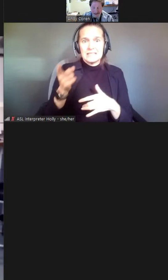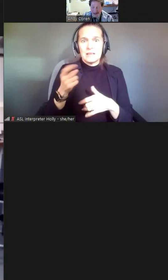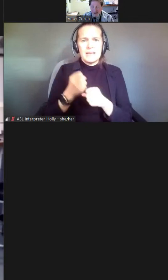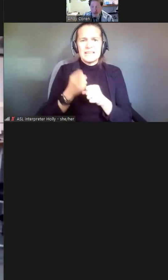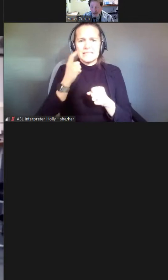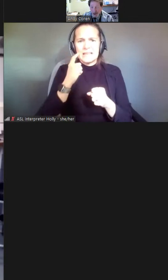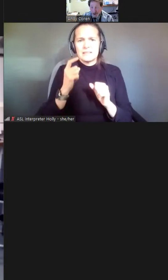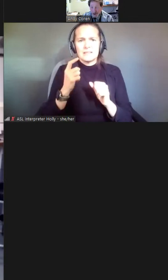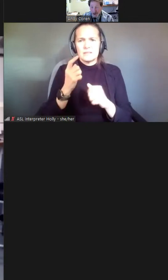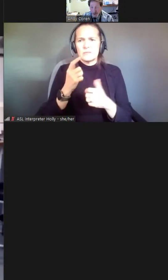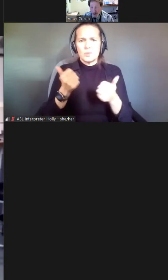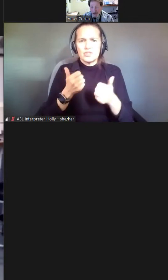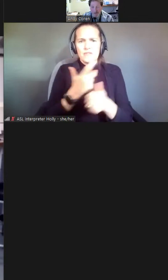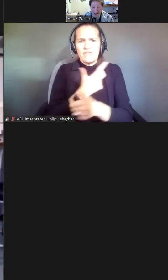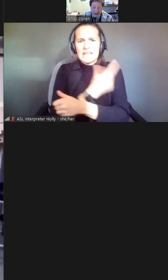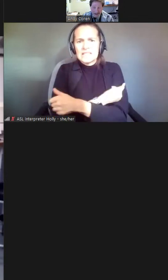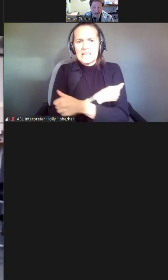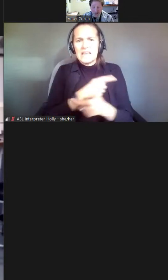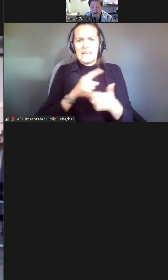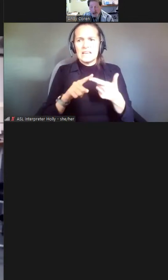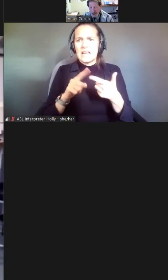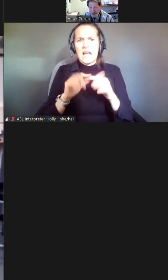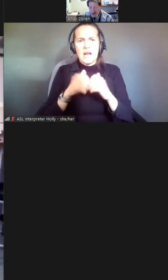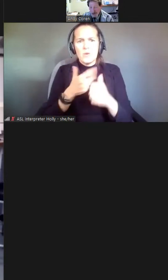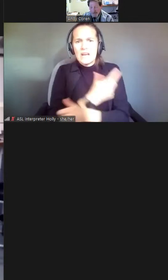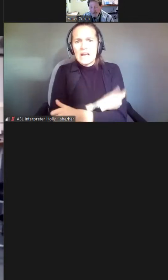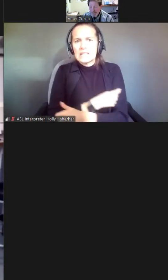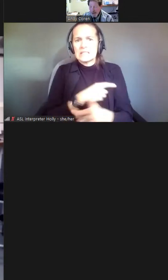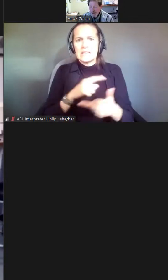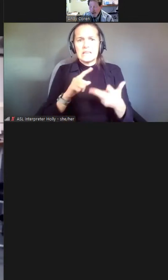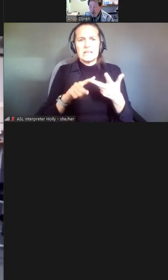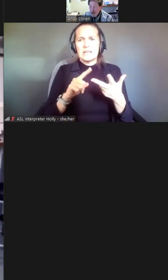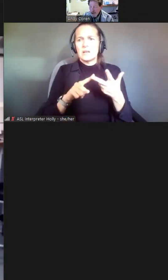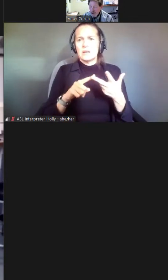to vaccinate, what vaccines, which needed